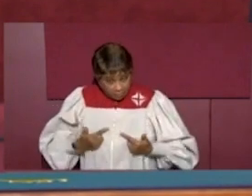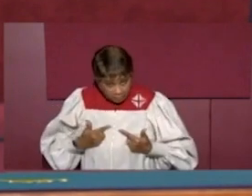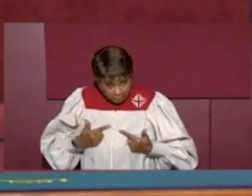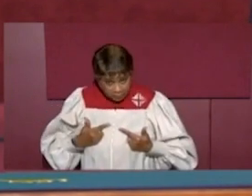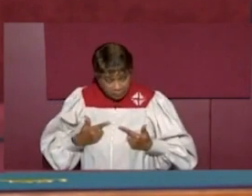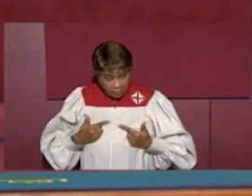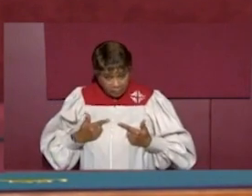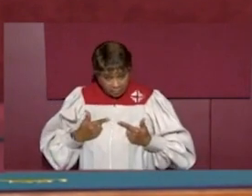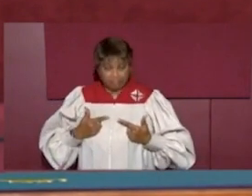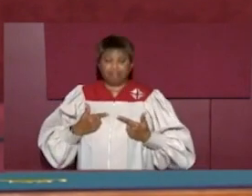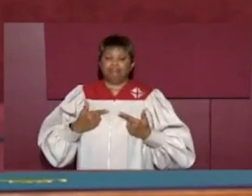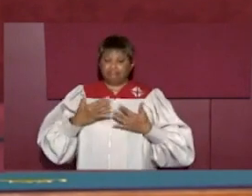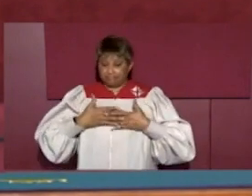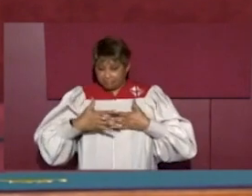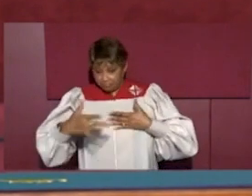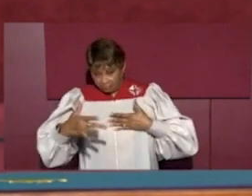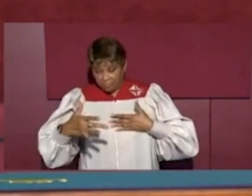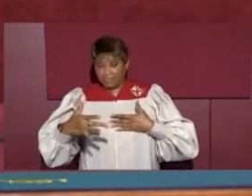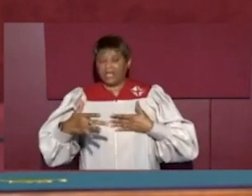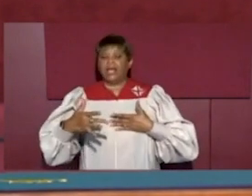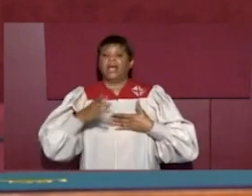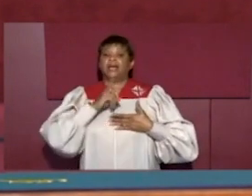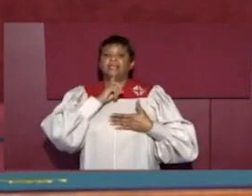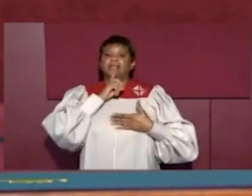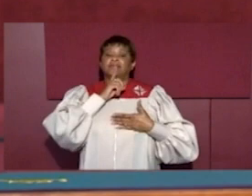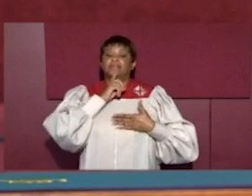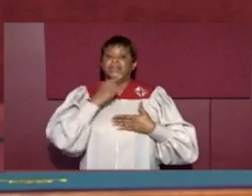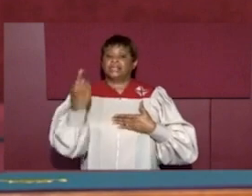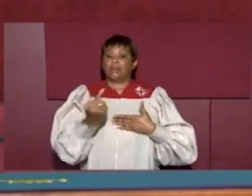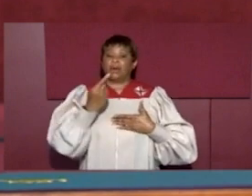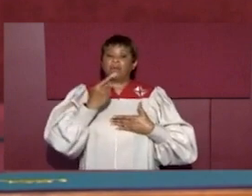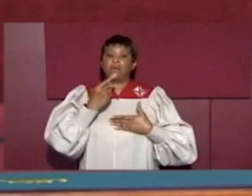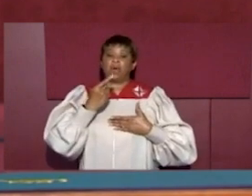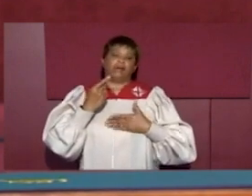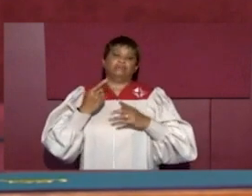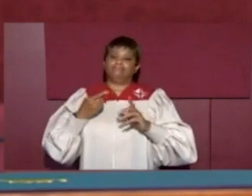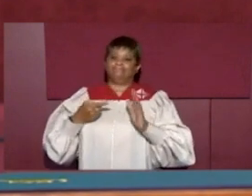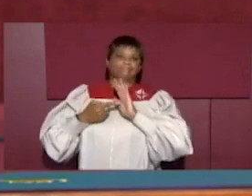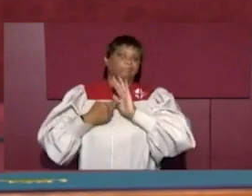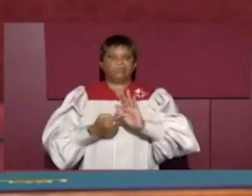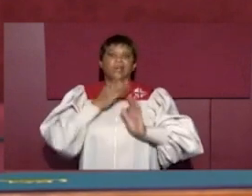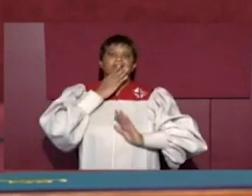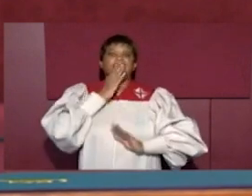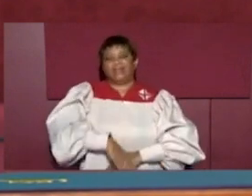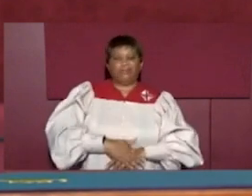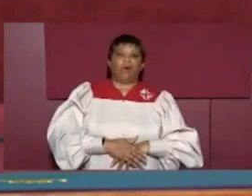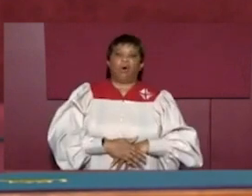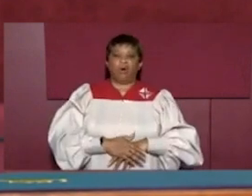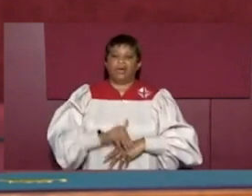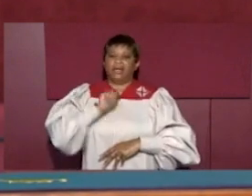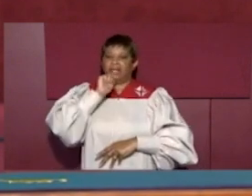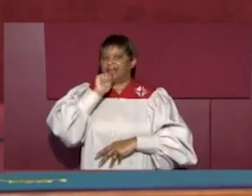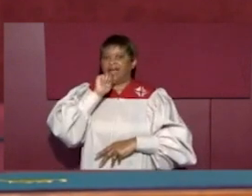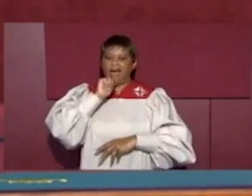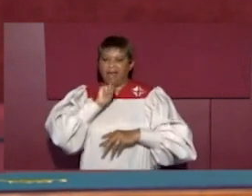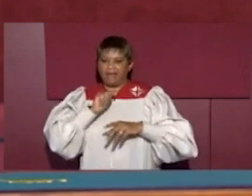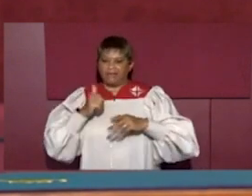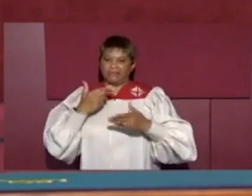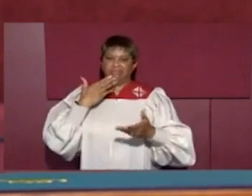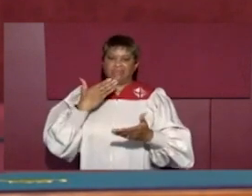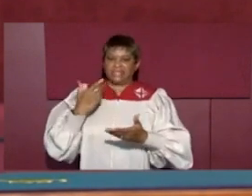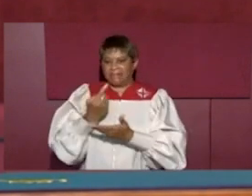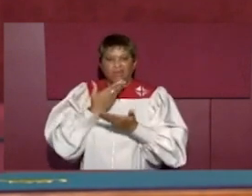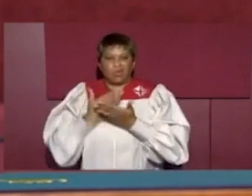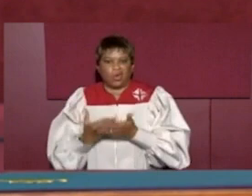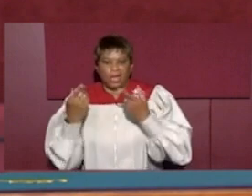you're going to go through being treated evil, experience evil. You're going to go through misfortune. You're going to experience calamity. You're going to go